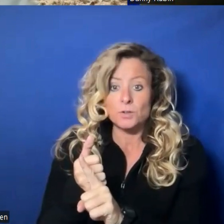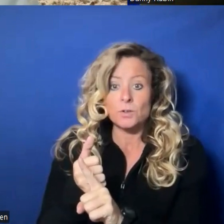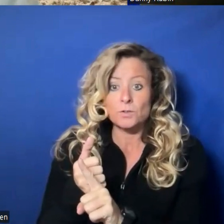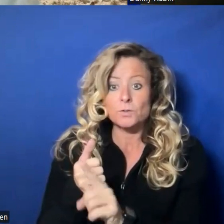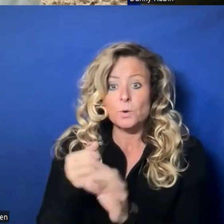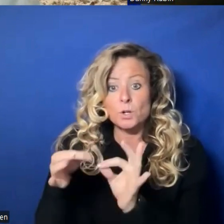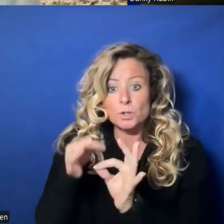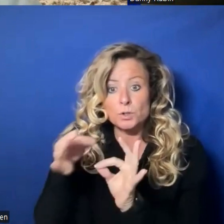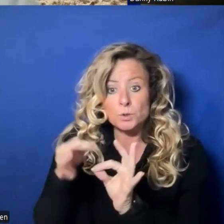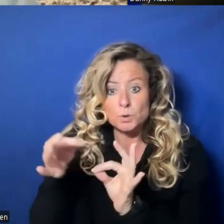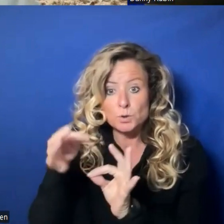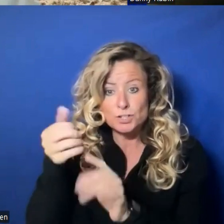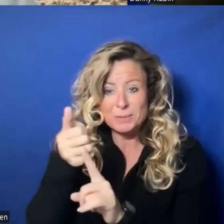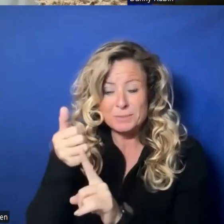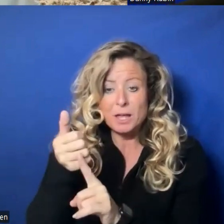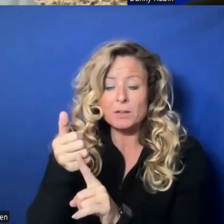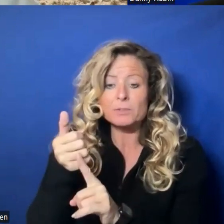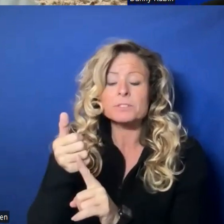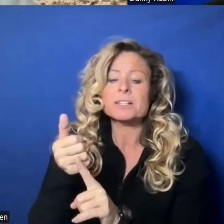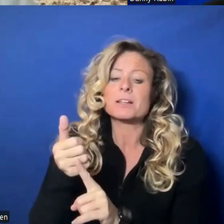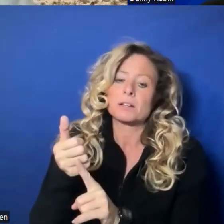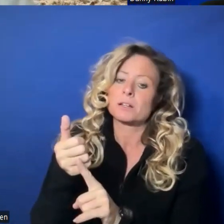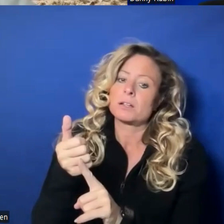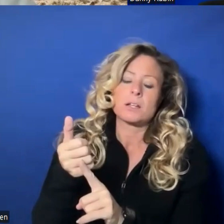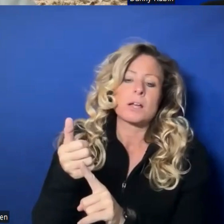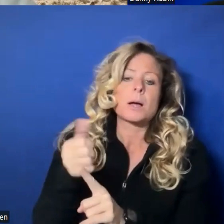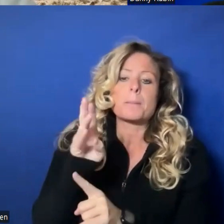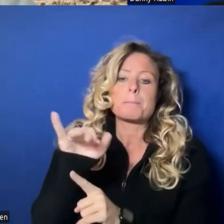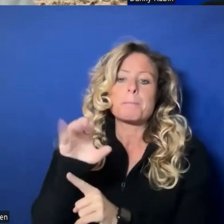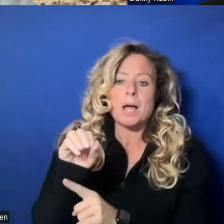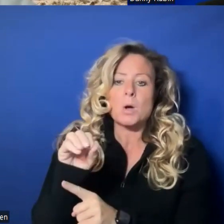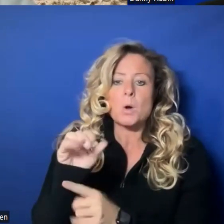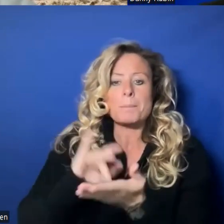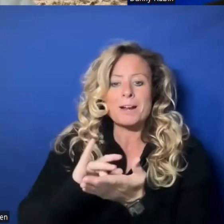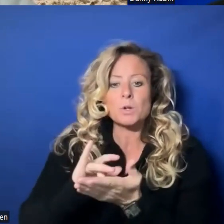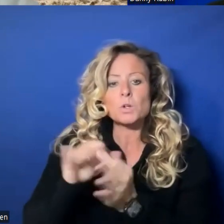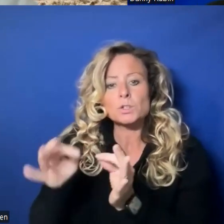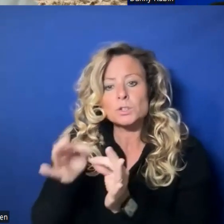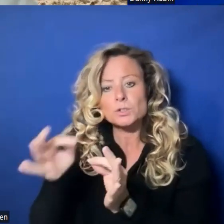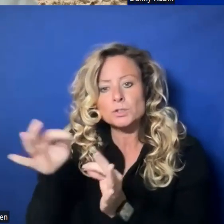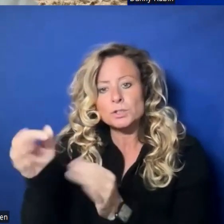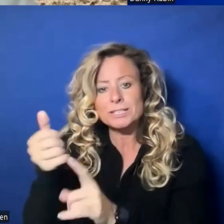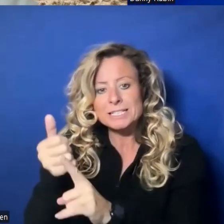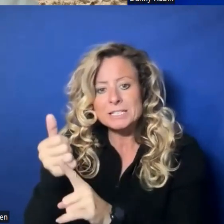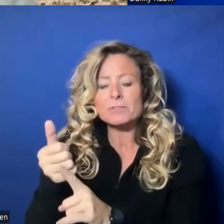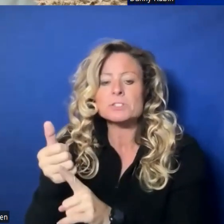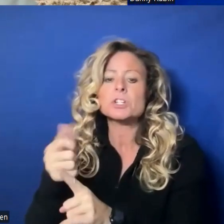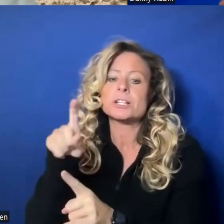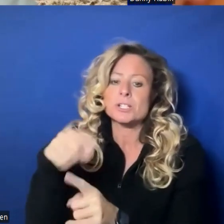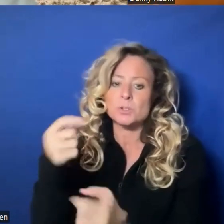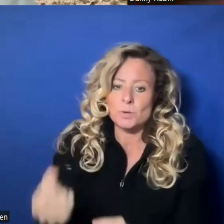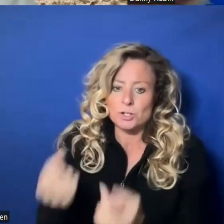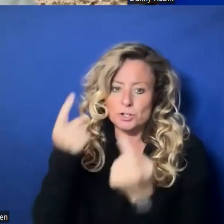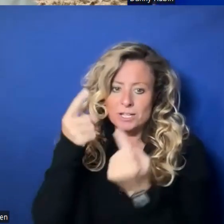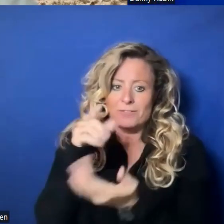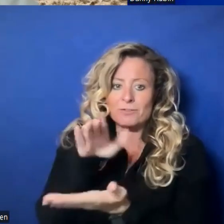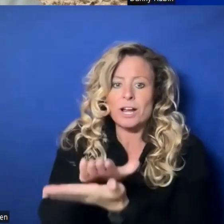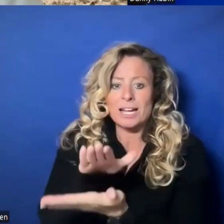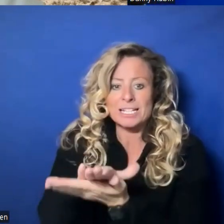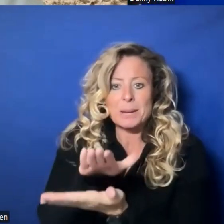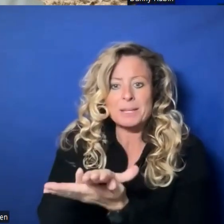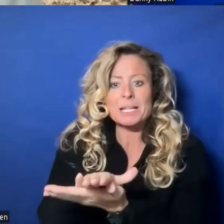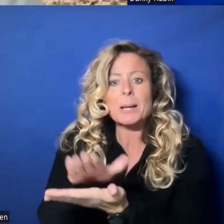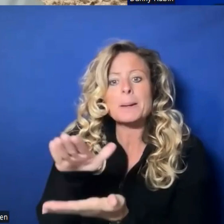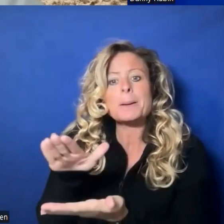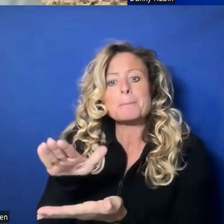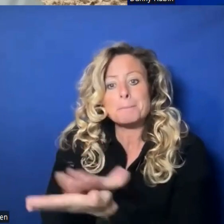researchers, because as you know, biomedical researchers need to read hundreds and thousands of academic papers